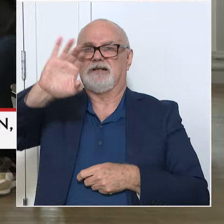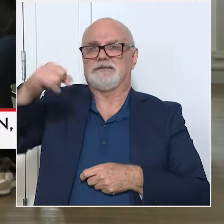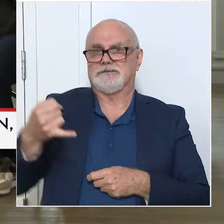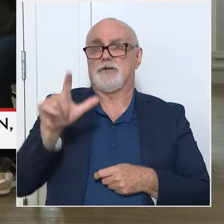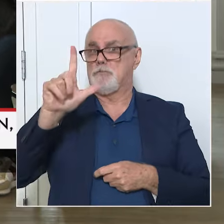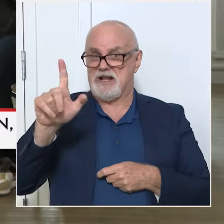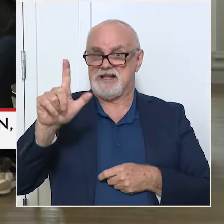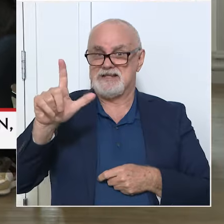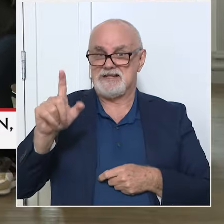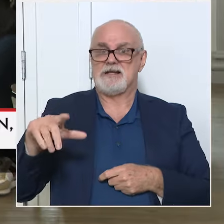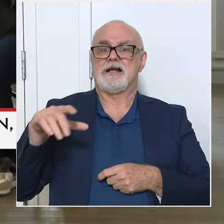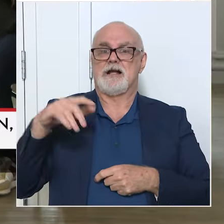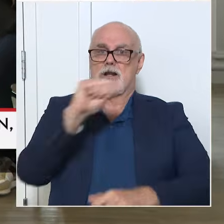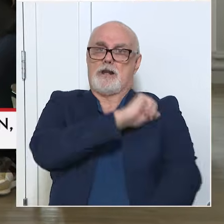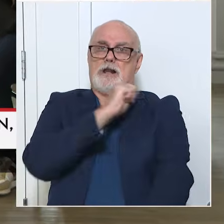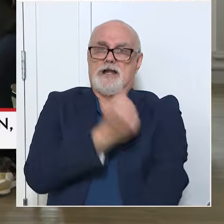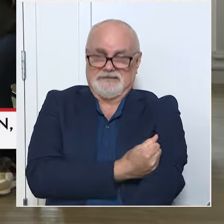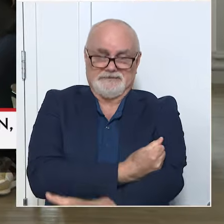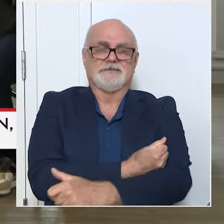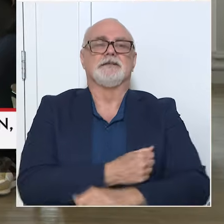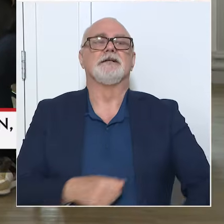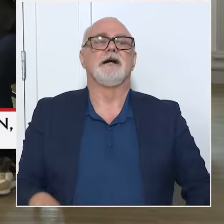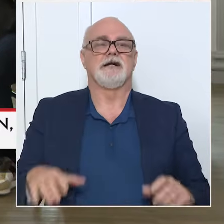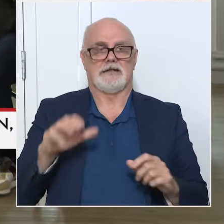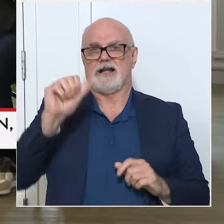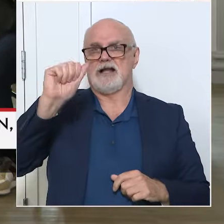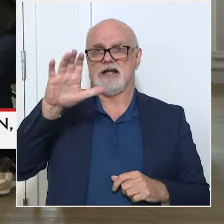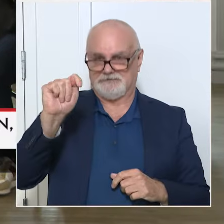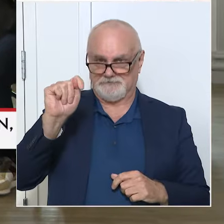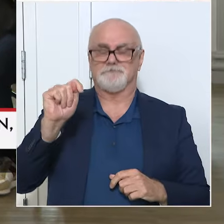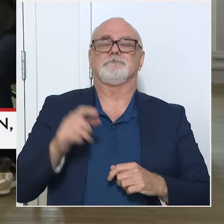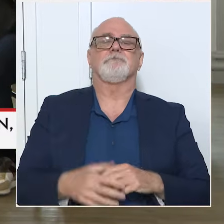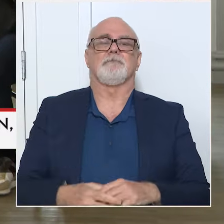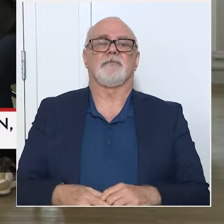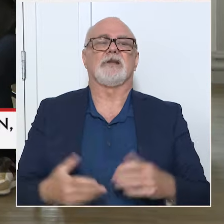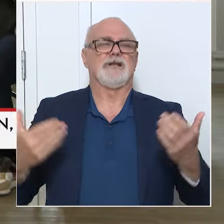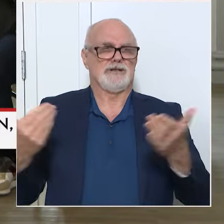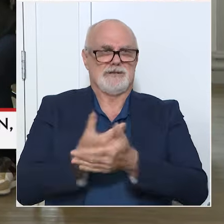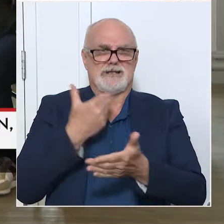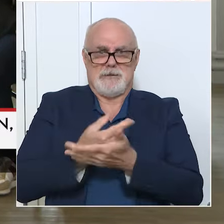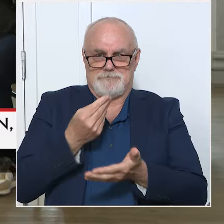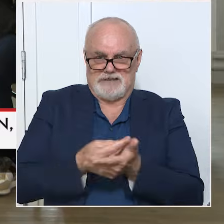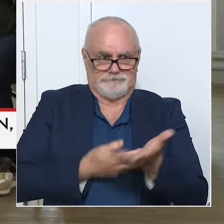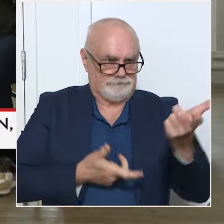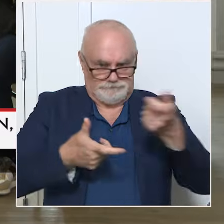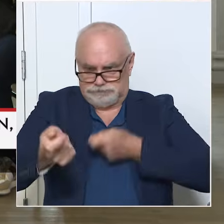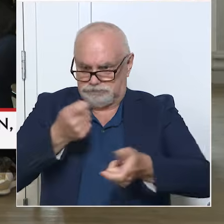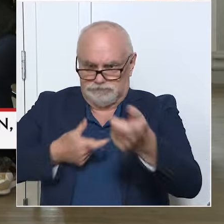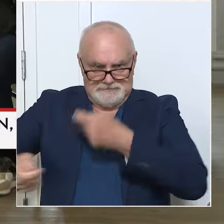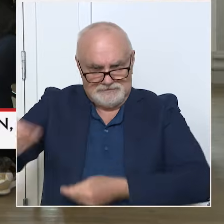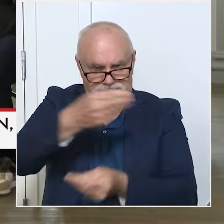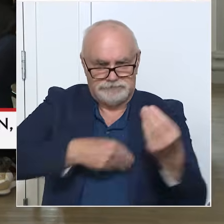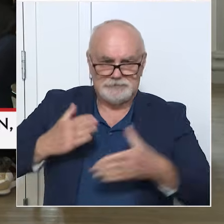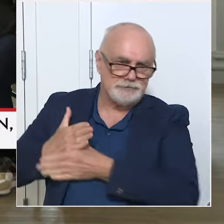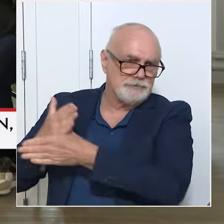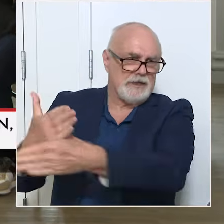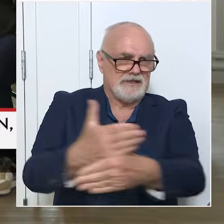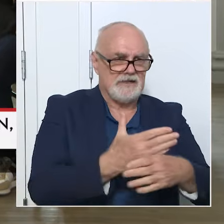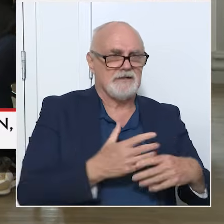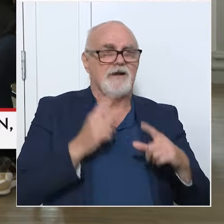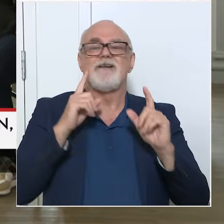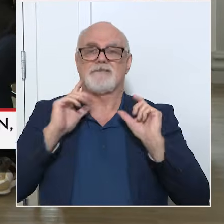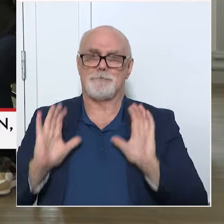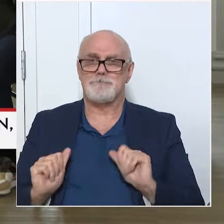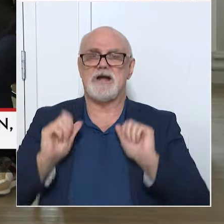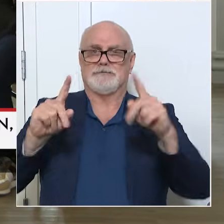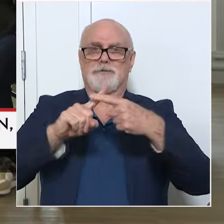Authorization Act, which will create new revenue for the city and new opportunities for businesses in the city.